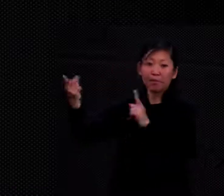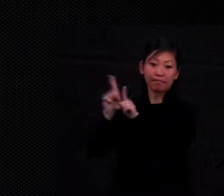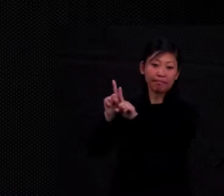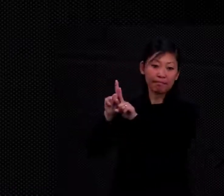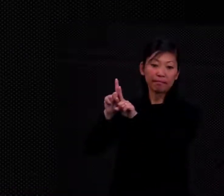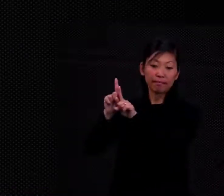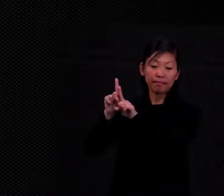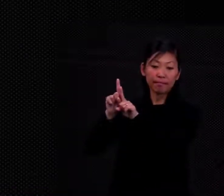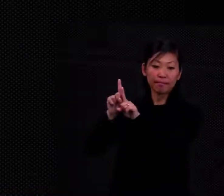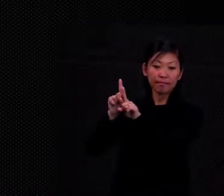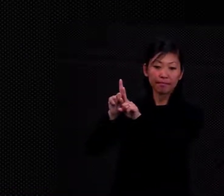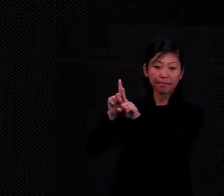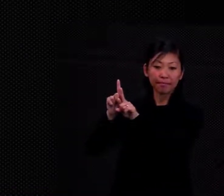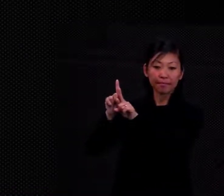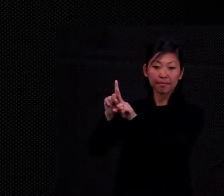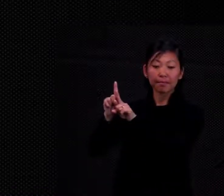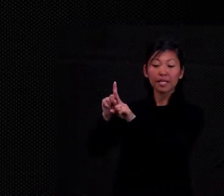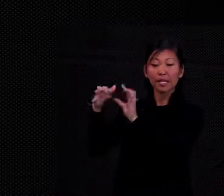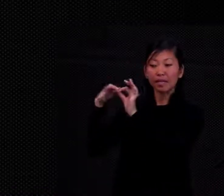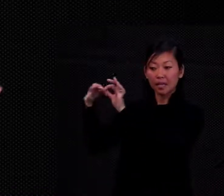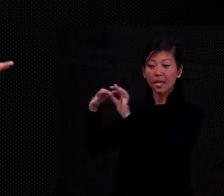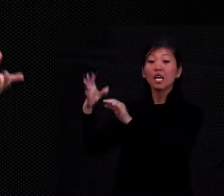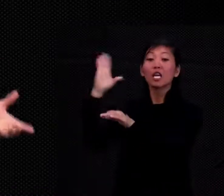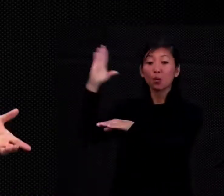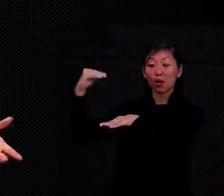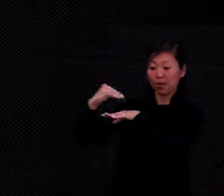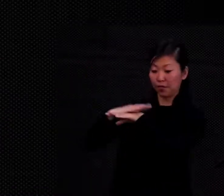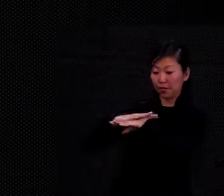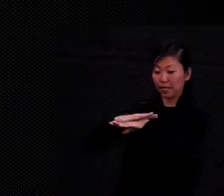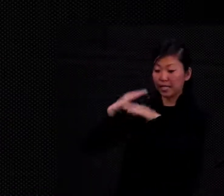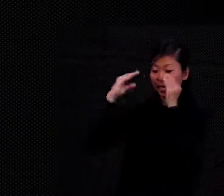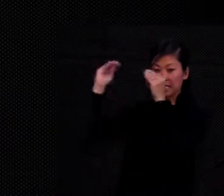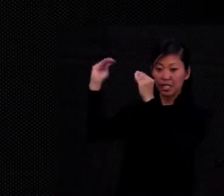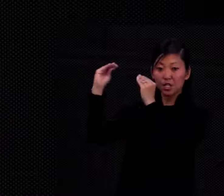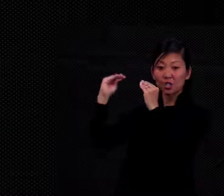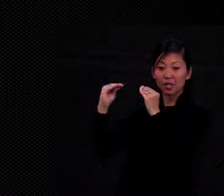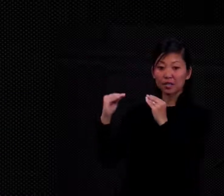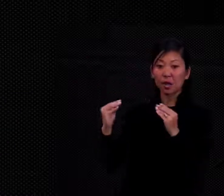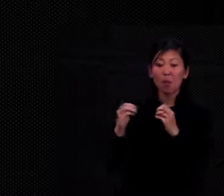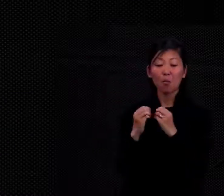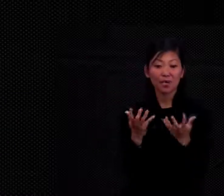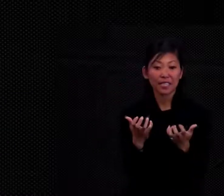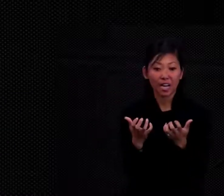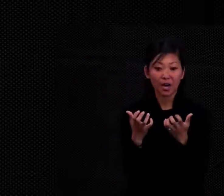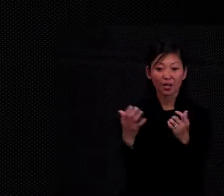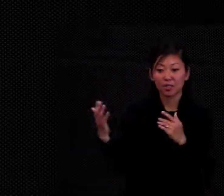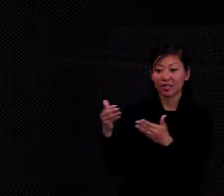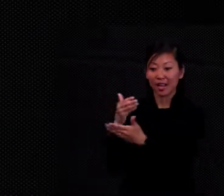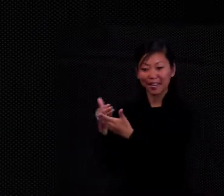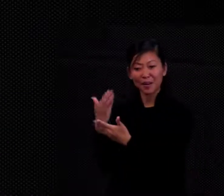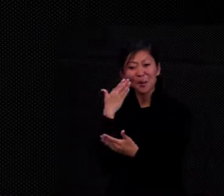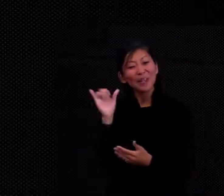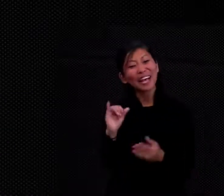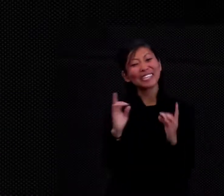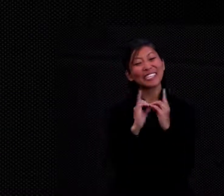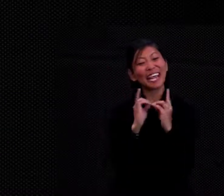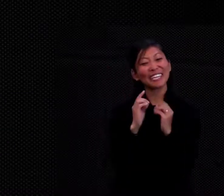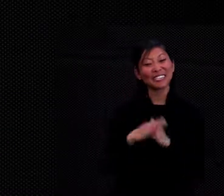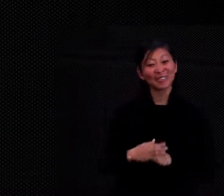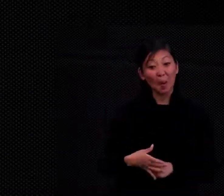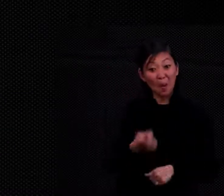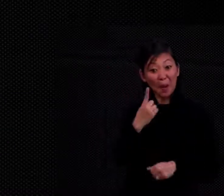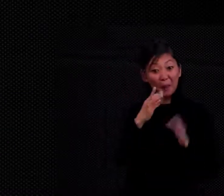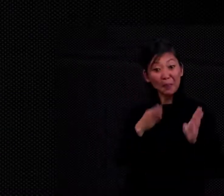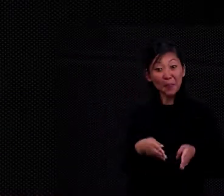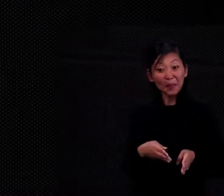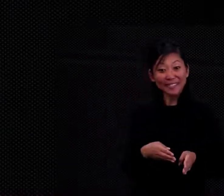He draws near to me and produces in me a desire to draw near to him. It's like a dating relationship. Often one person initiates and